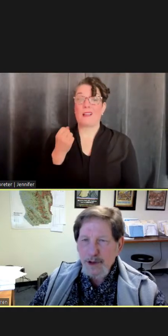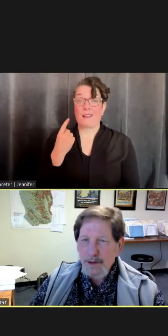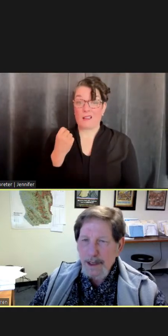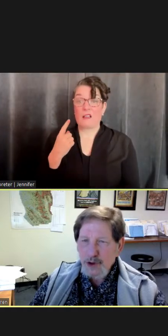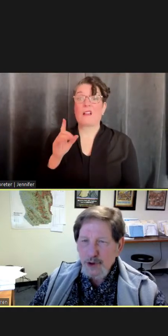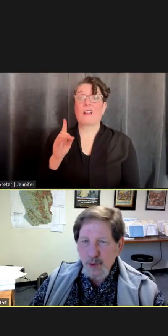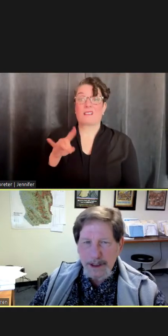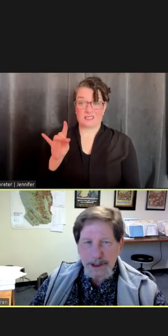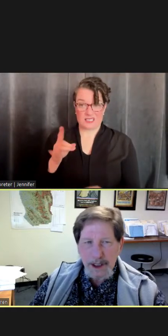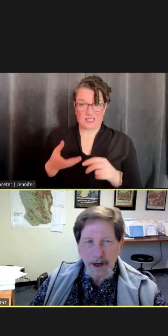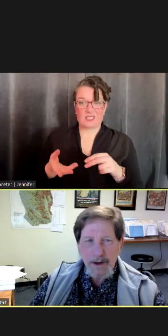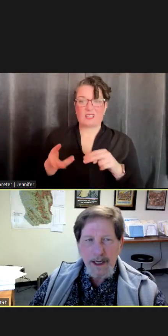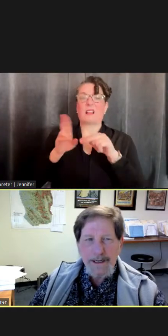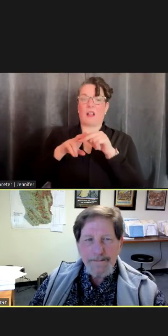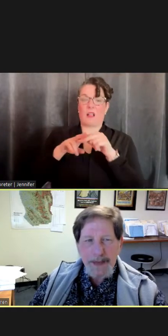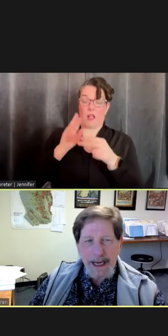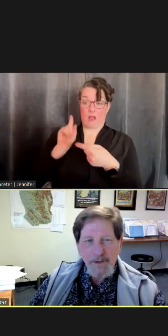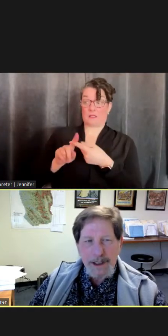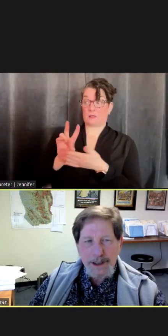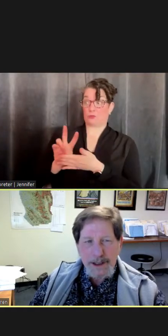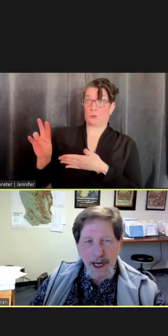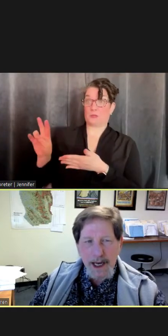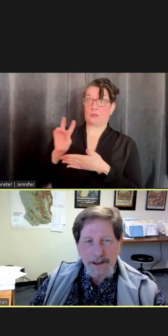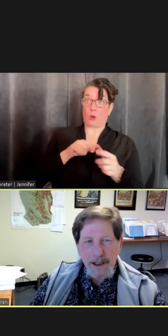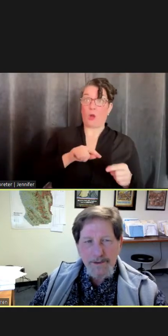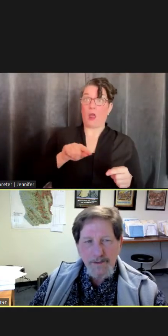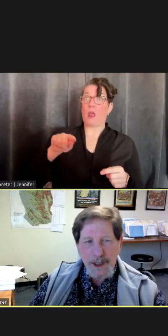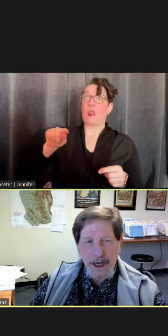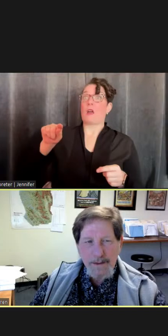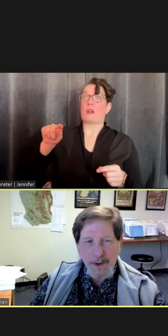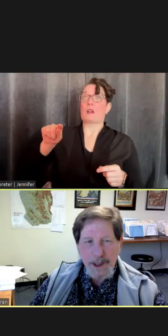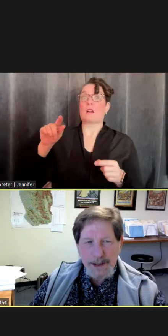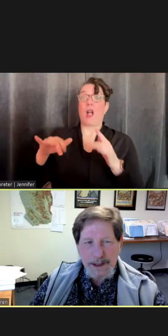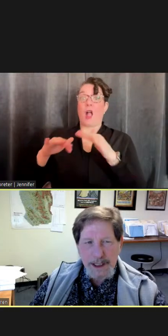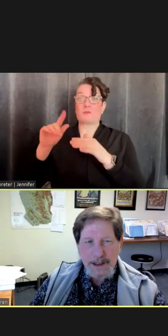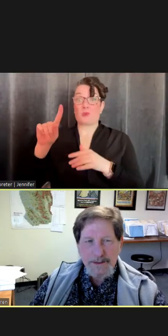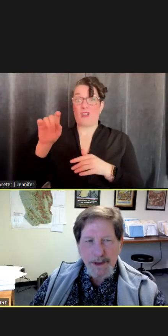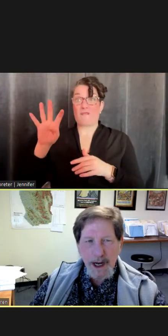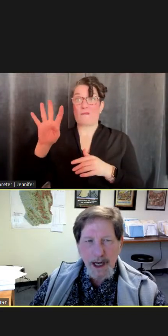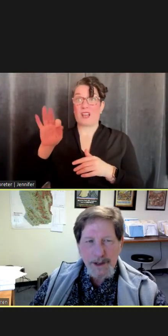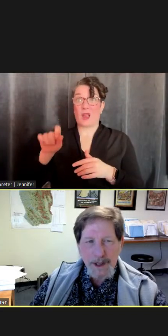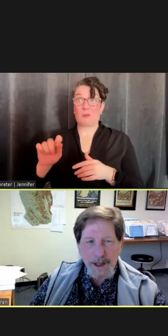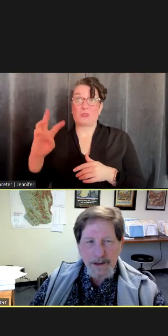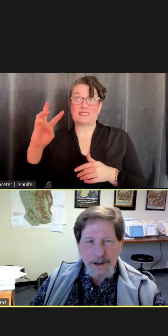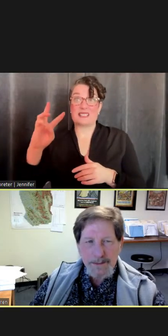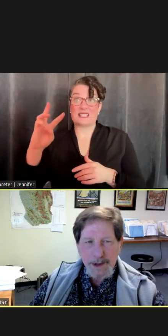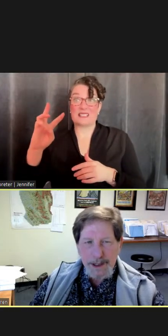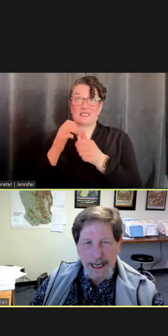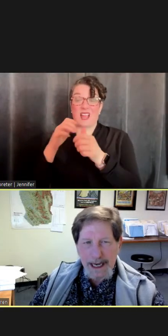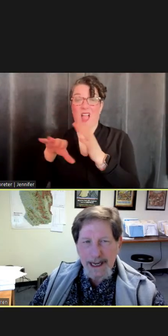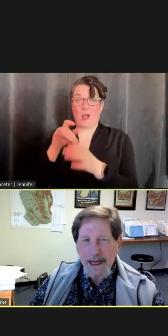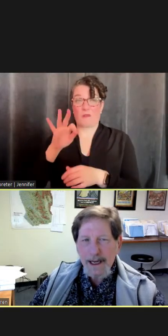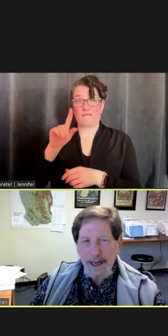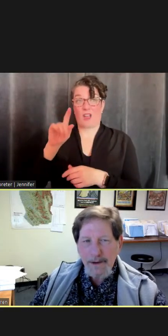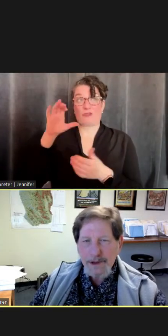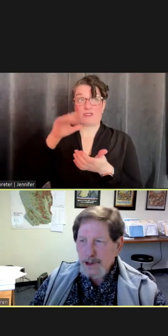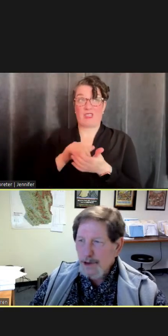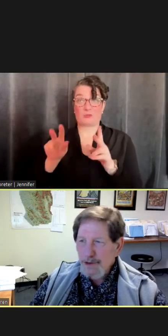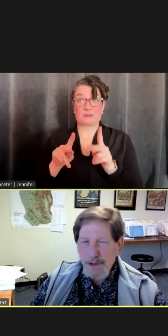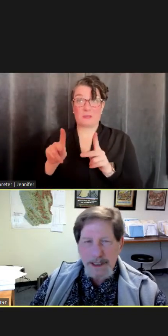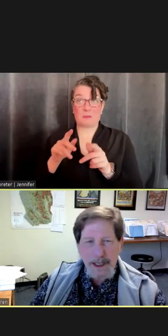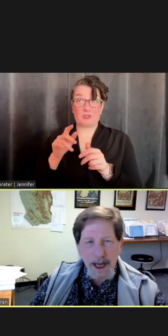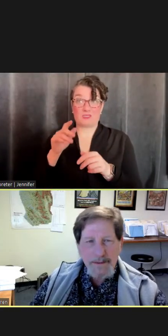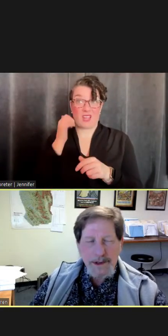increasing up to about 2 weeks ago, and it reached as high as 149.6 per 100,000 per day. That